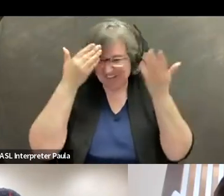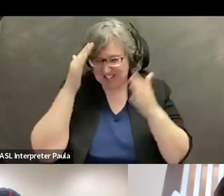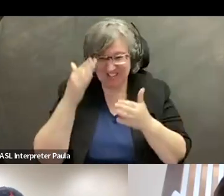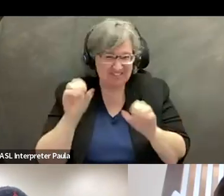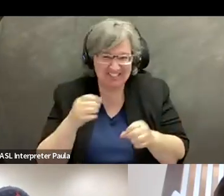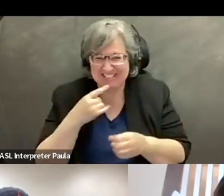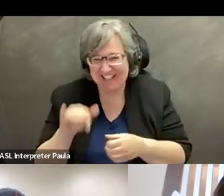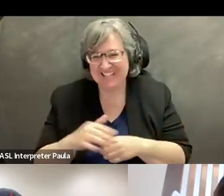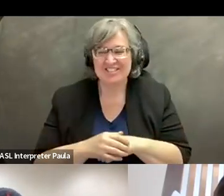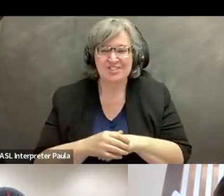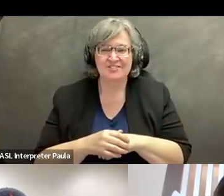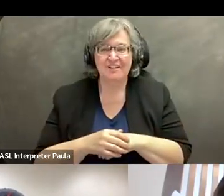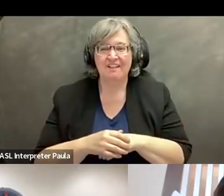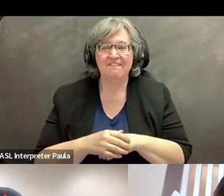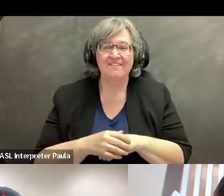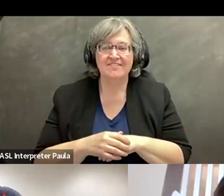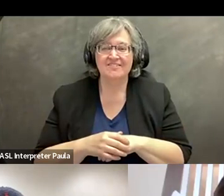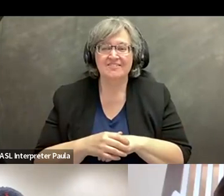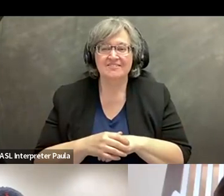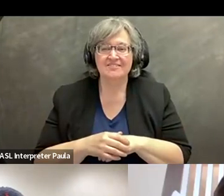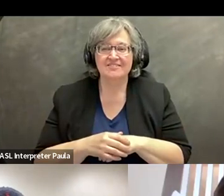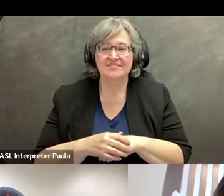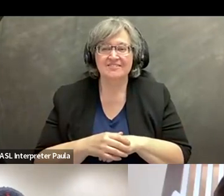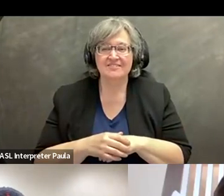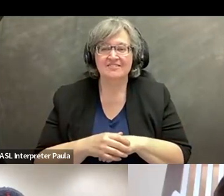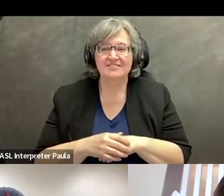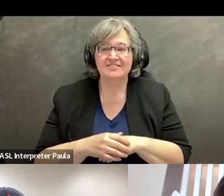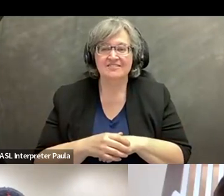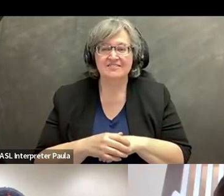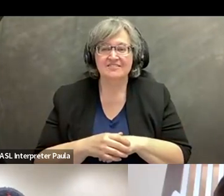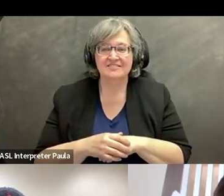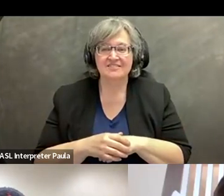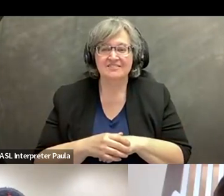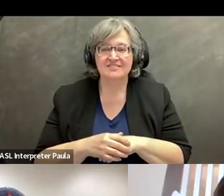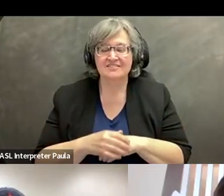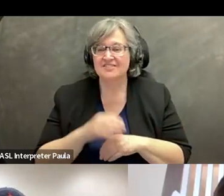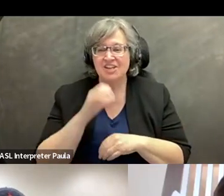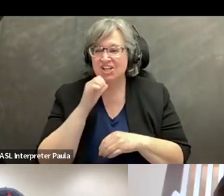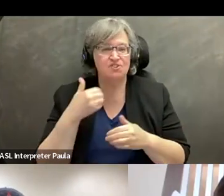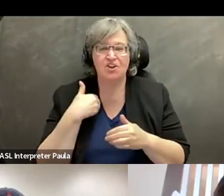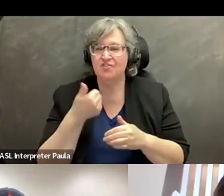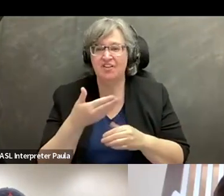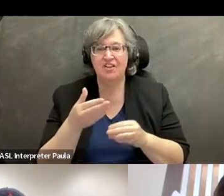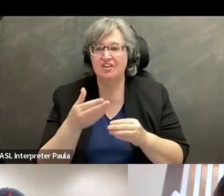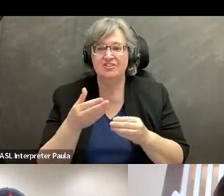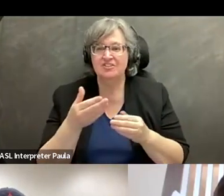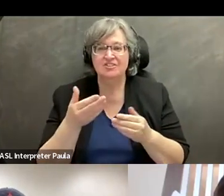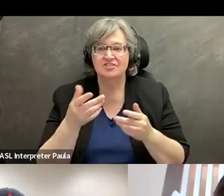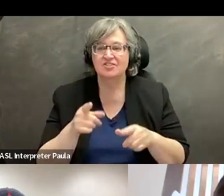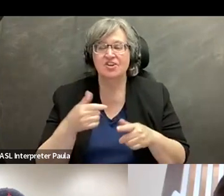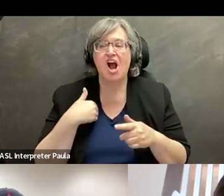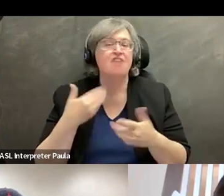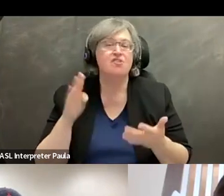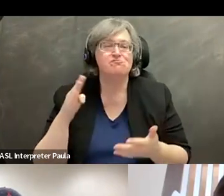say. Yeah. I don't have anything else going on my face. I'm wearing a